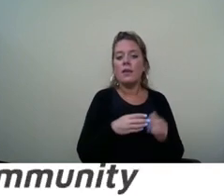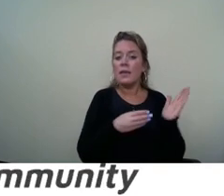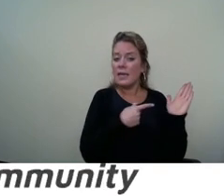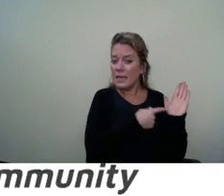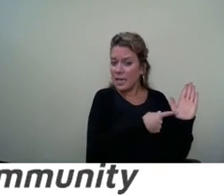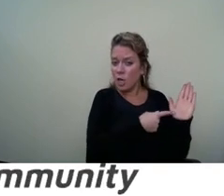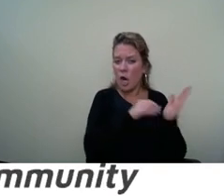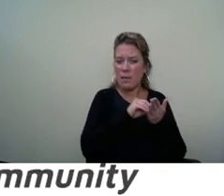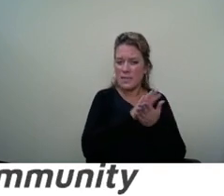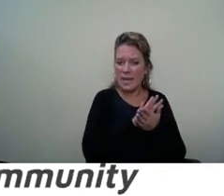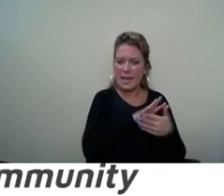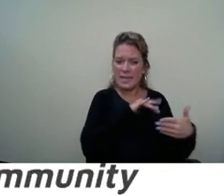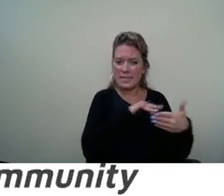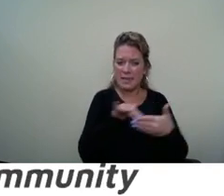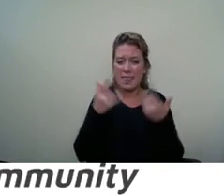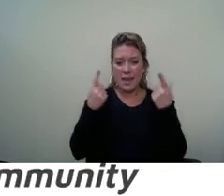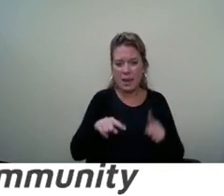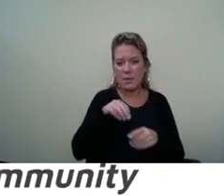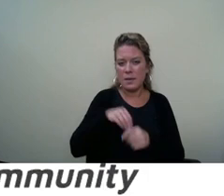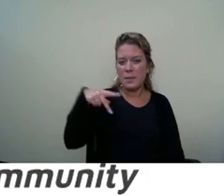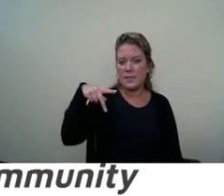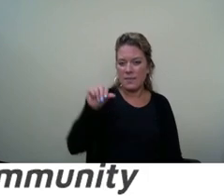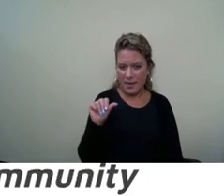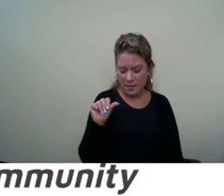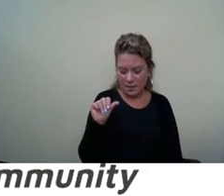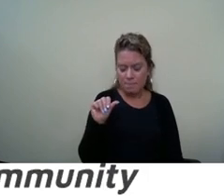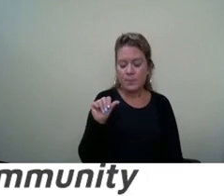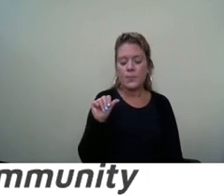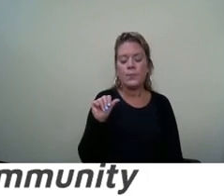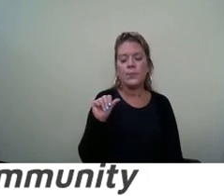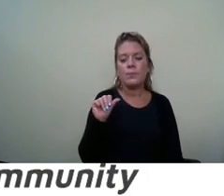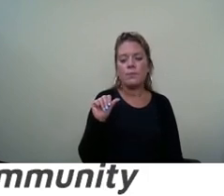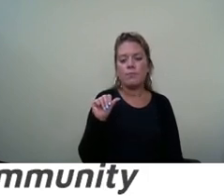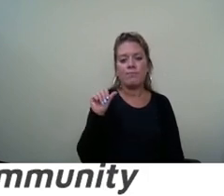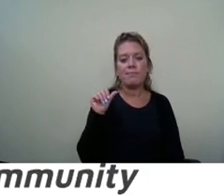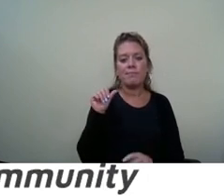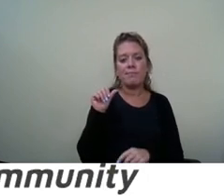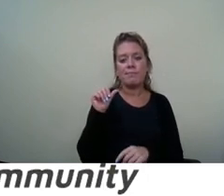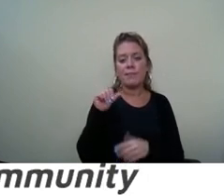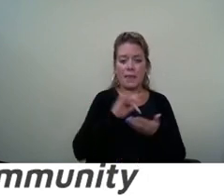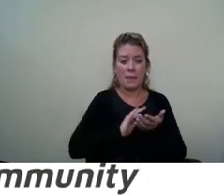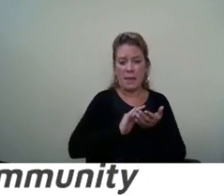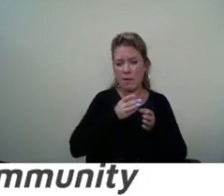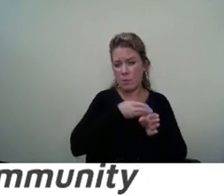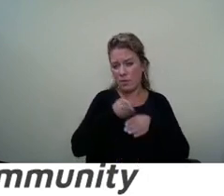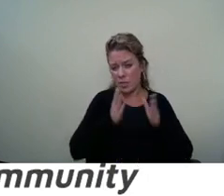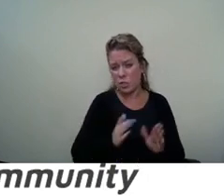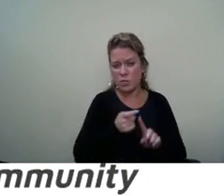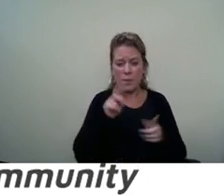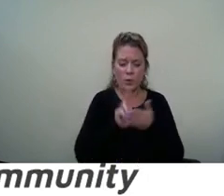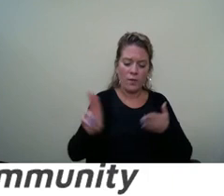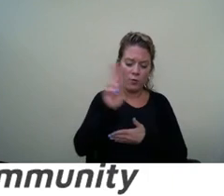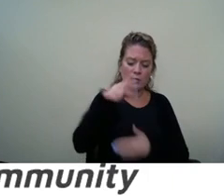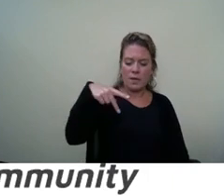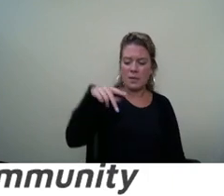study that was done in Pennsylvania. And essentially, these medical professionals from the University